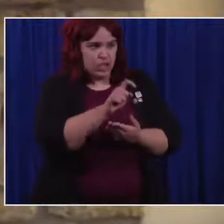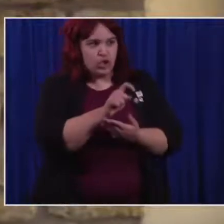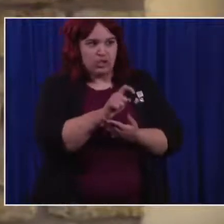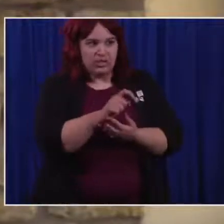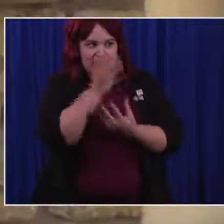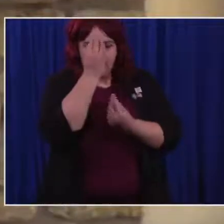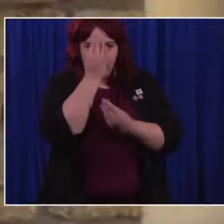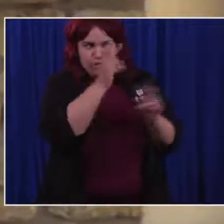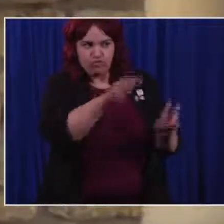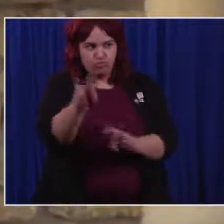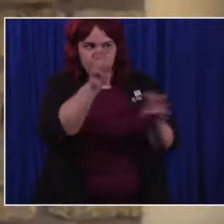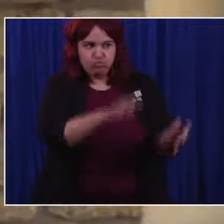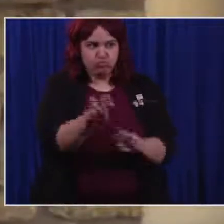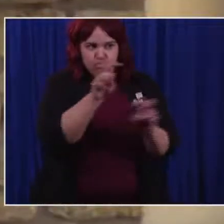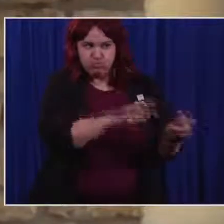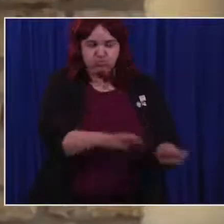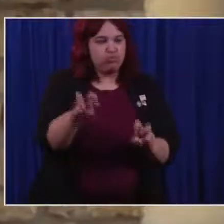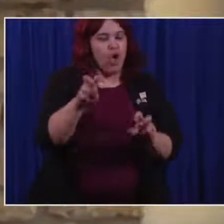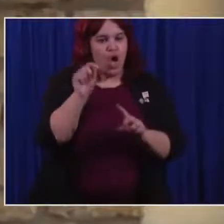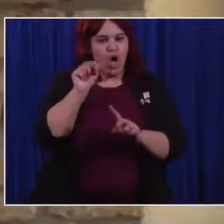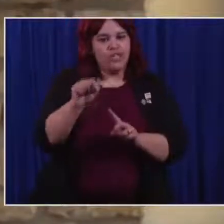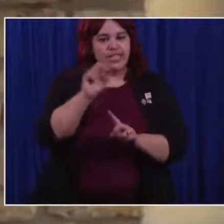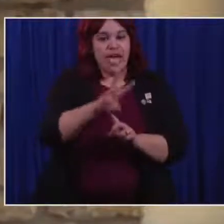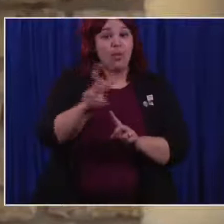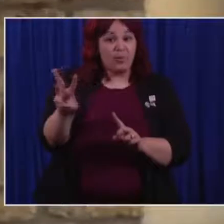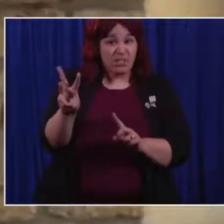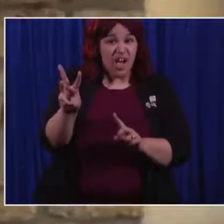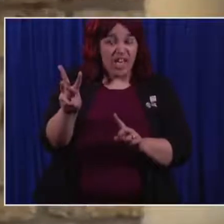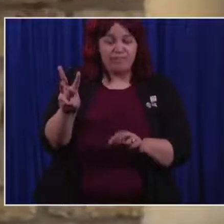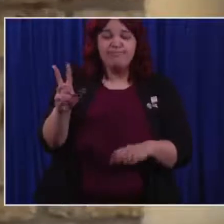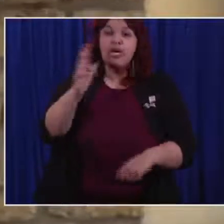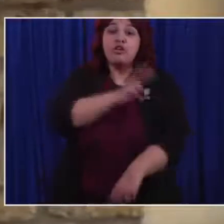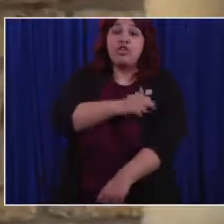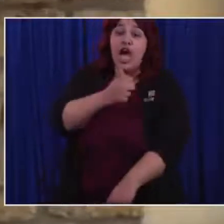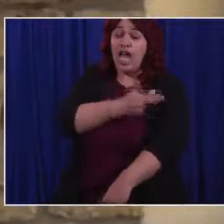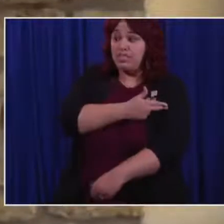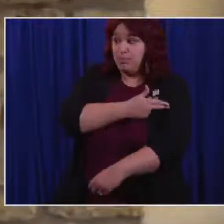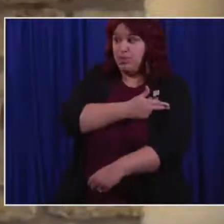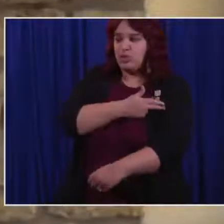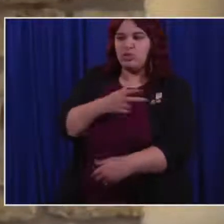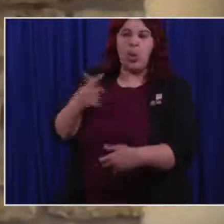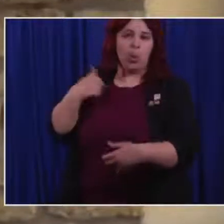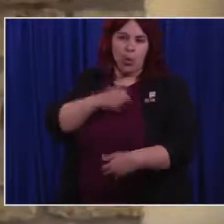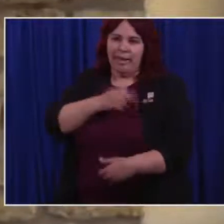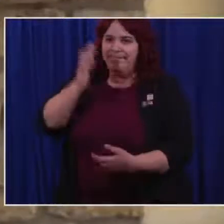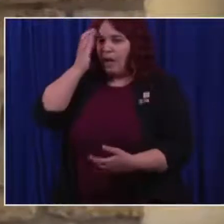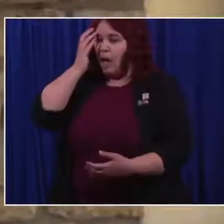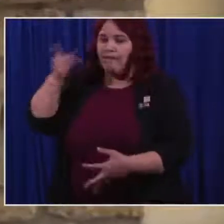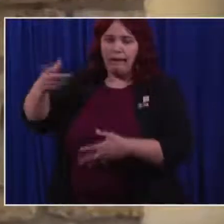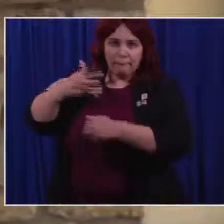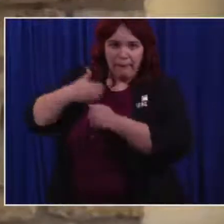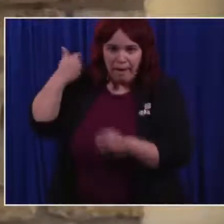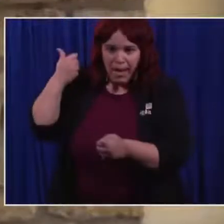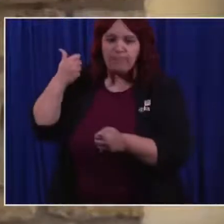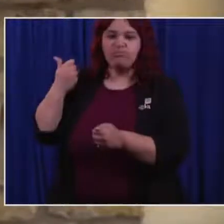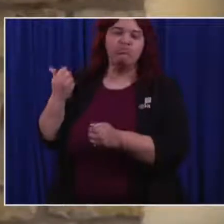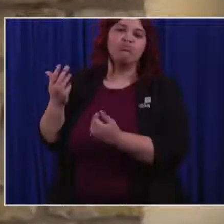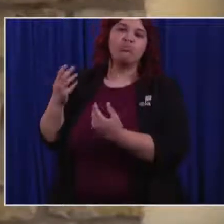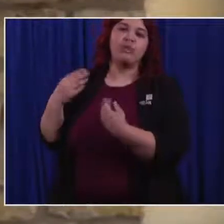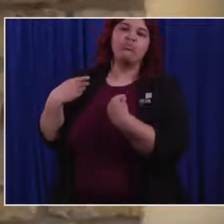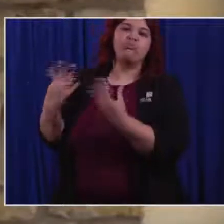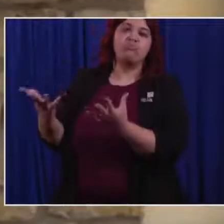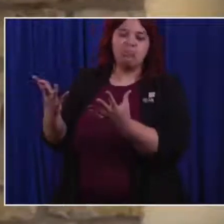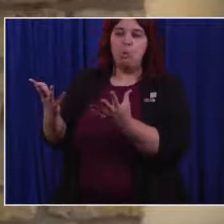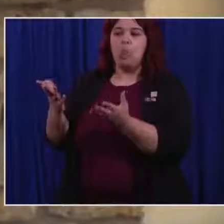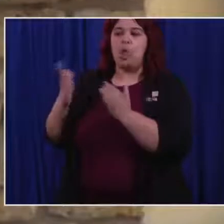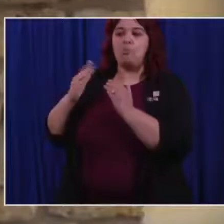before they'll be able to do that. And we're just encouraging, really asking anybody who has the ability to do that